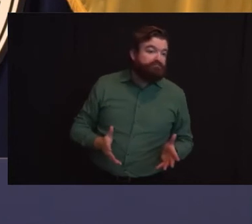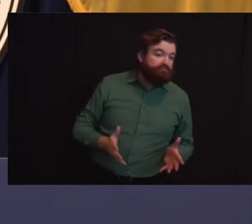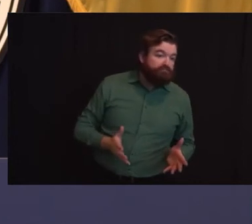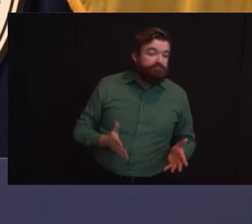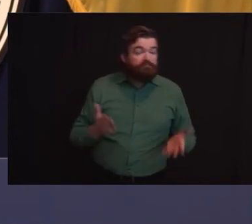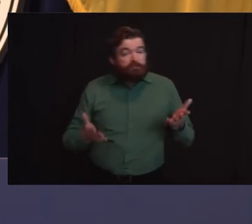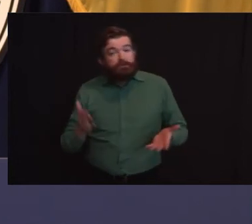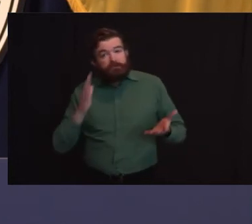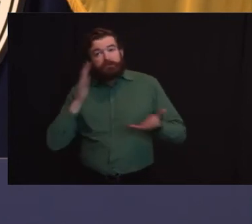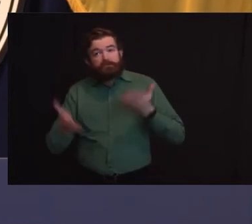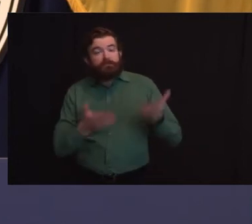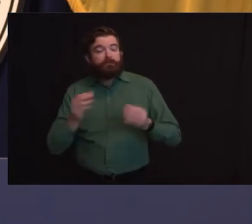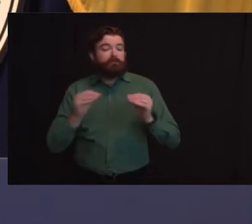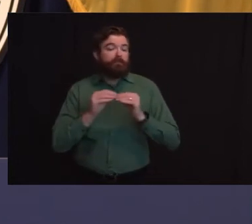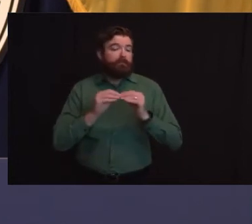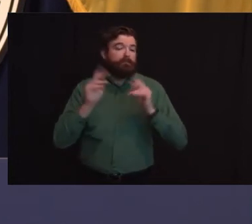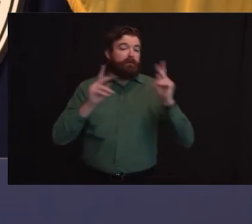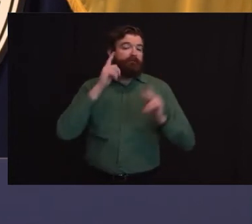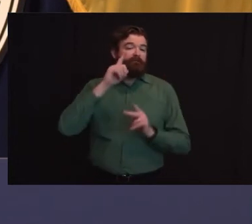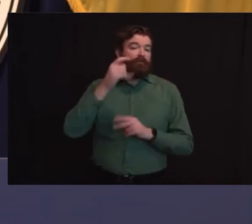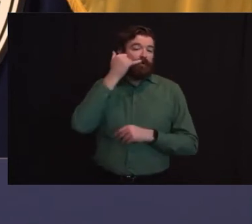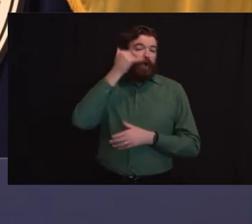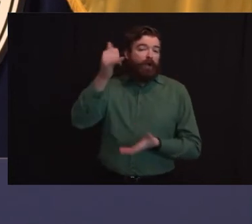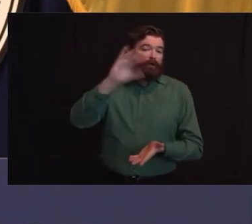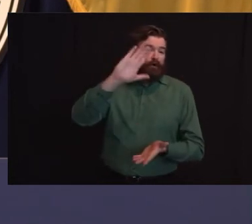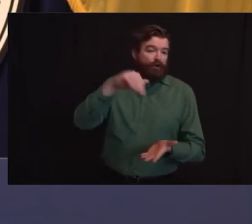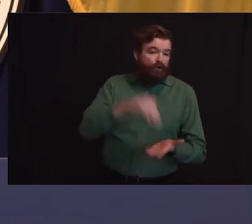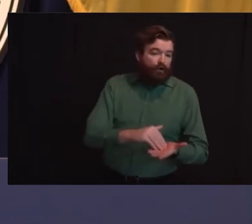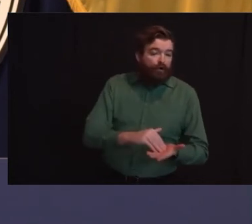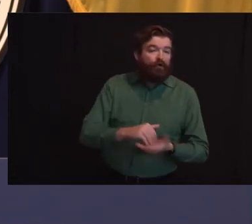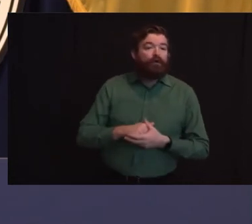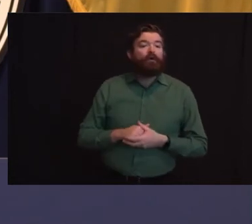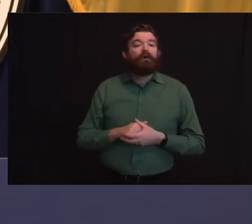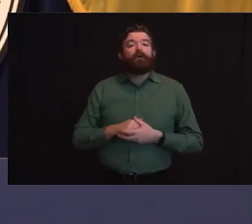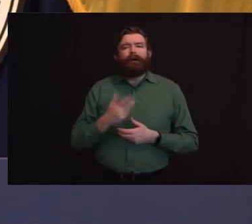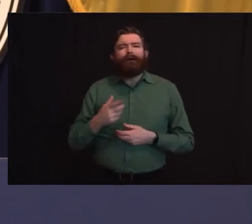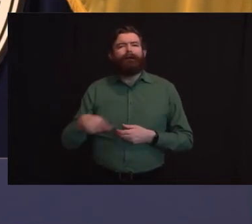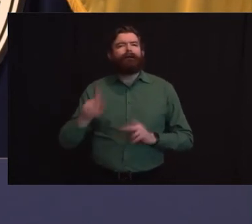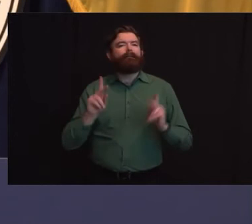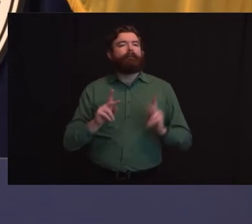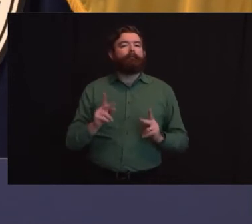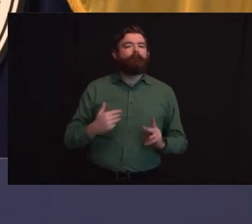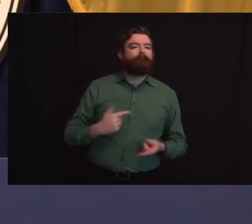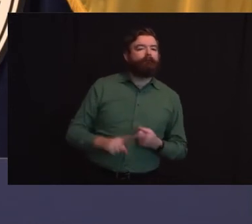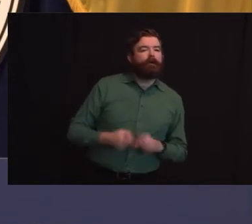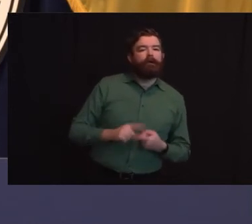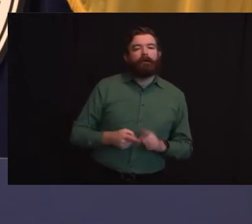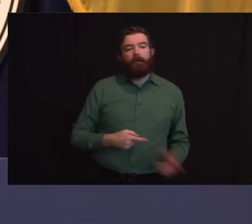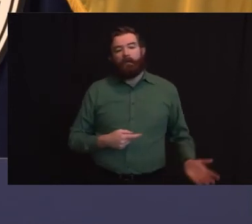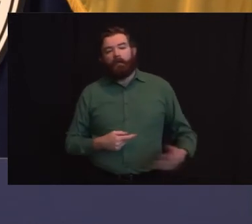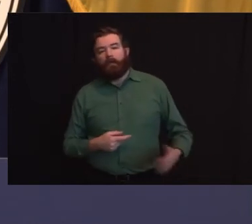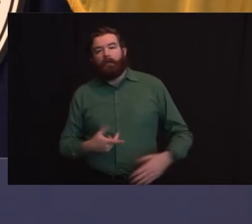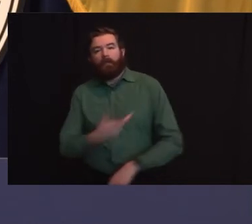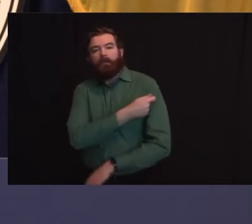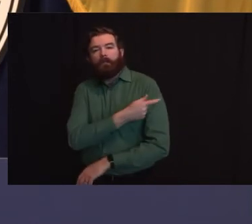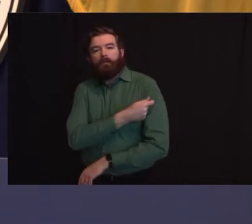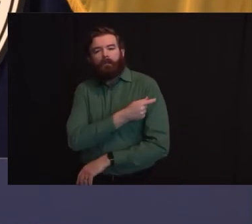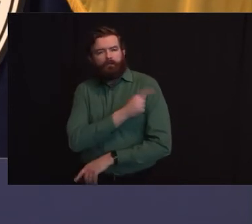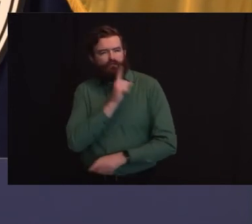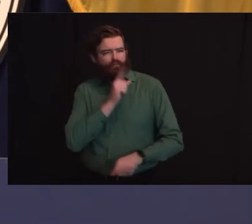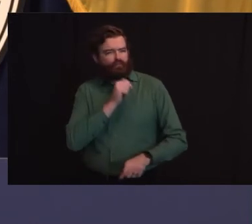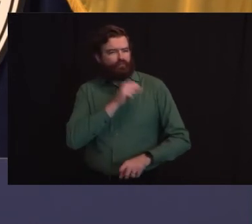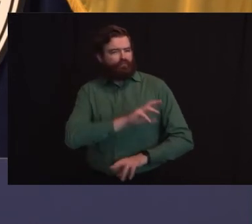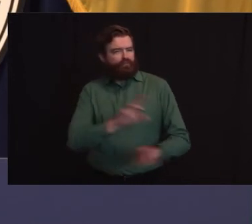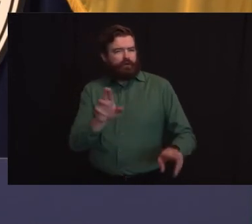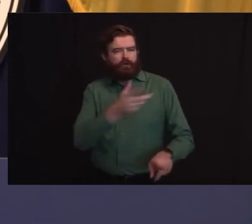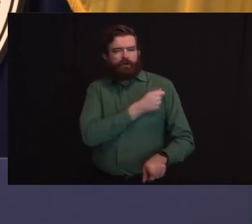And yeah, on the well-connected, I'm sure the department and others are following up on the alleged